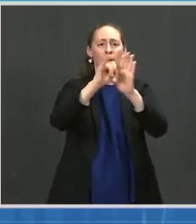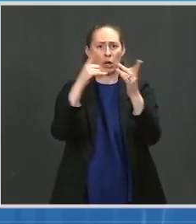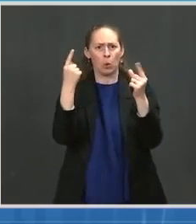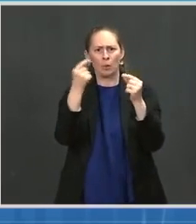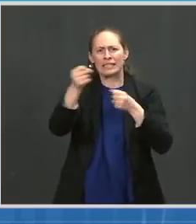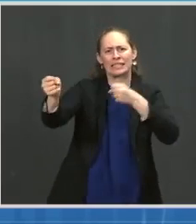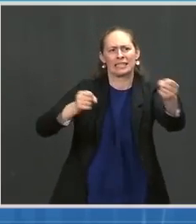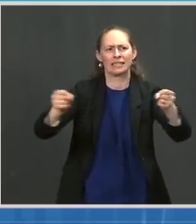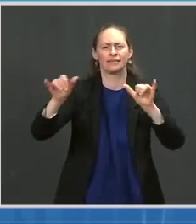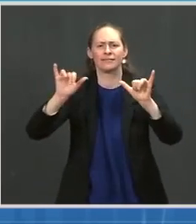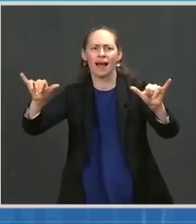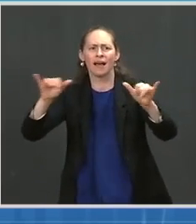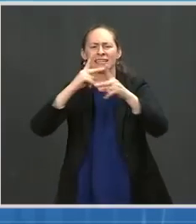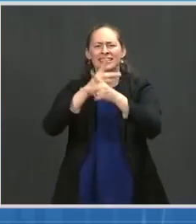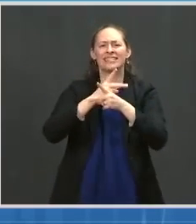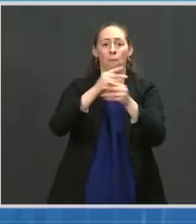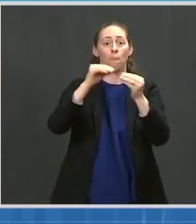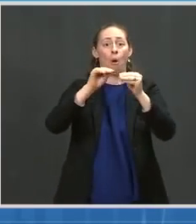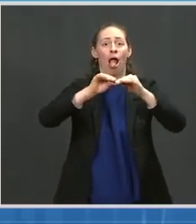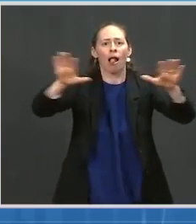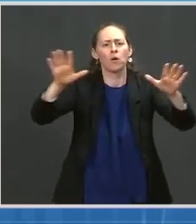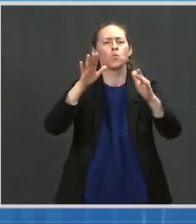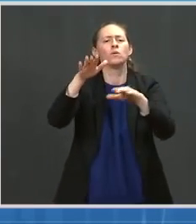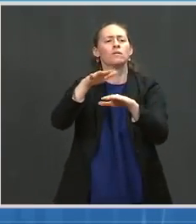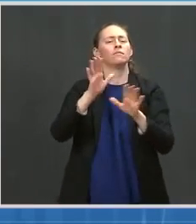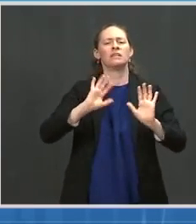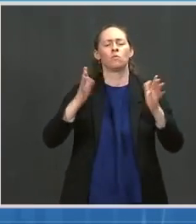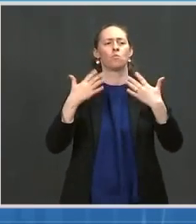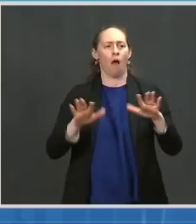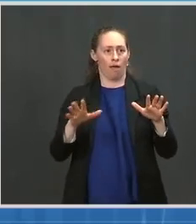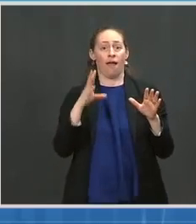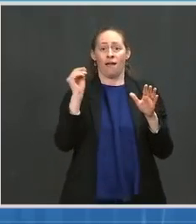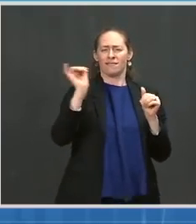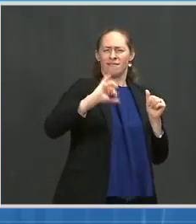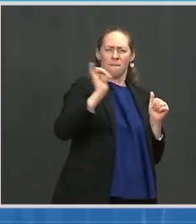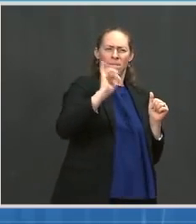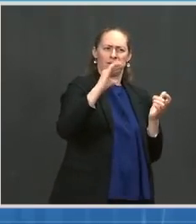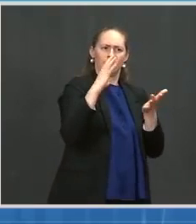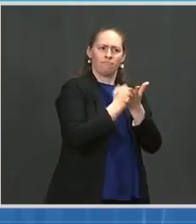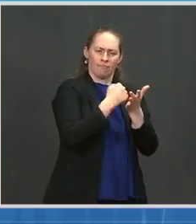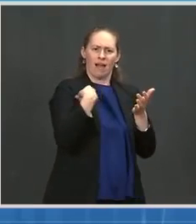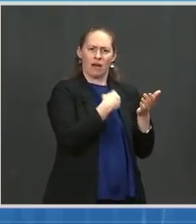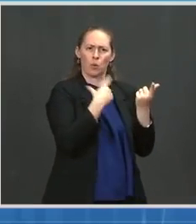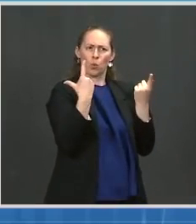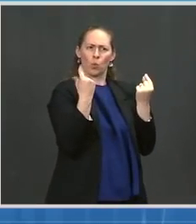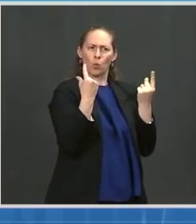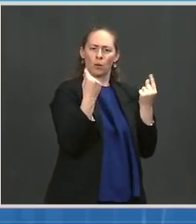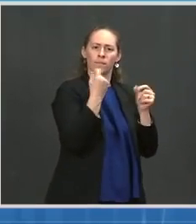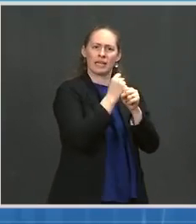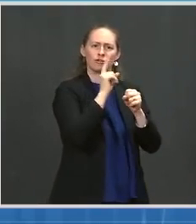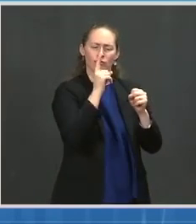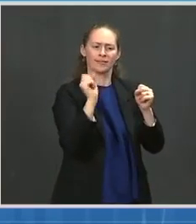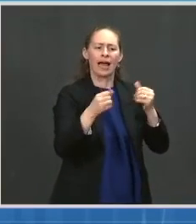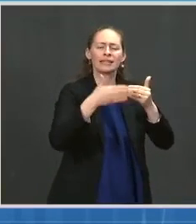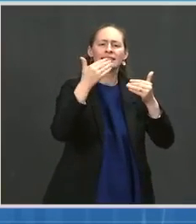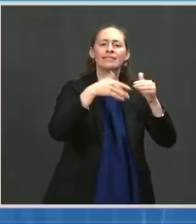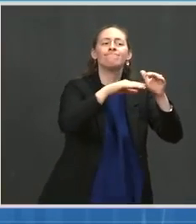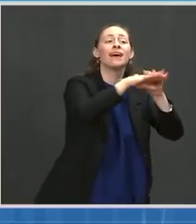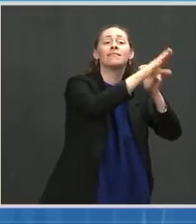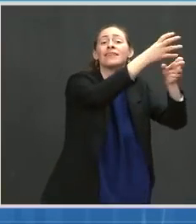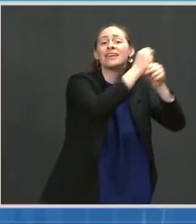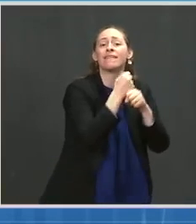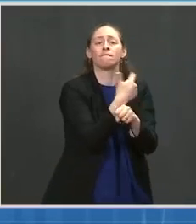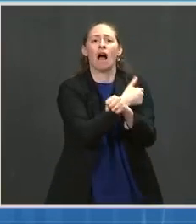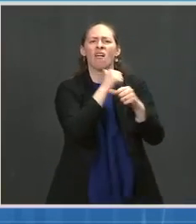of COVID-19 while we simultaneously work to expand equitable access to vaccines. With